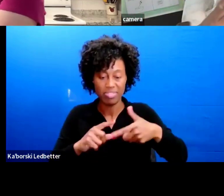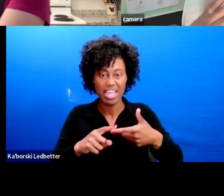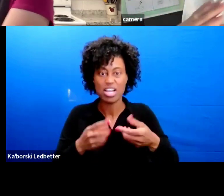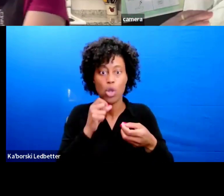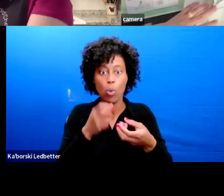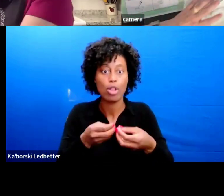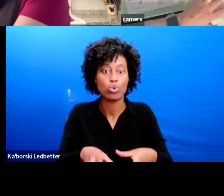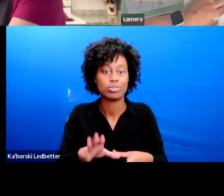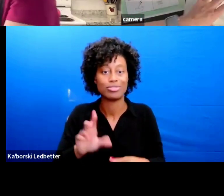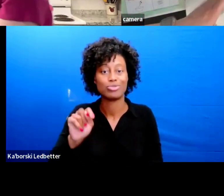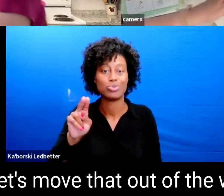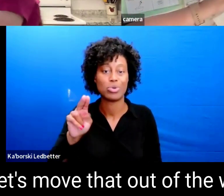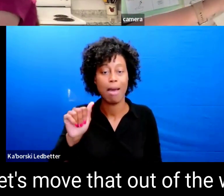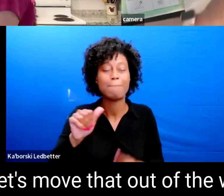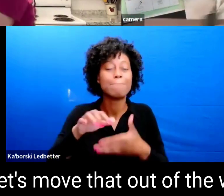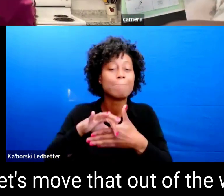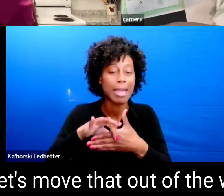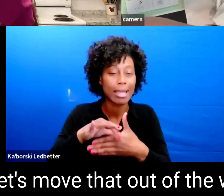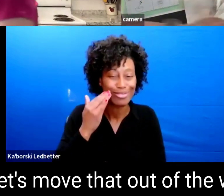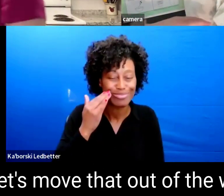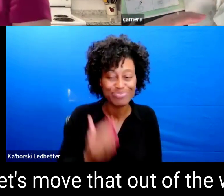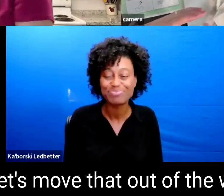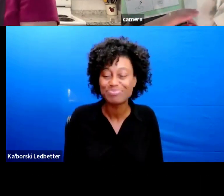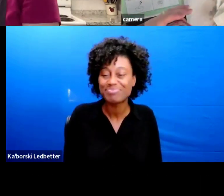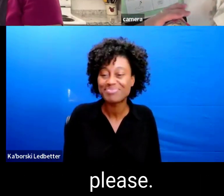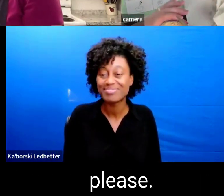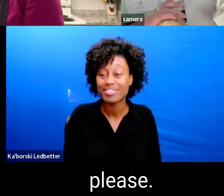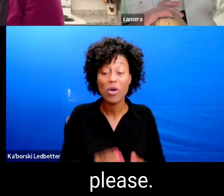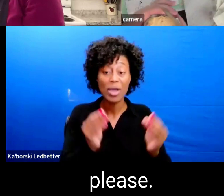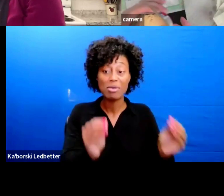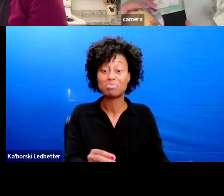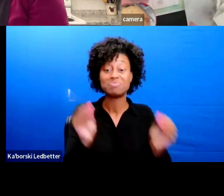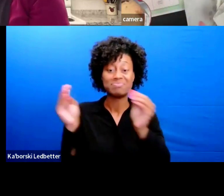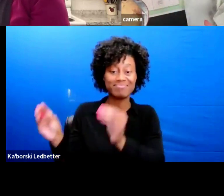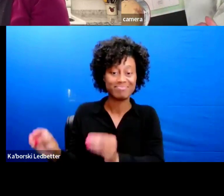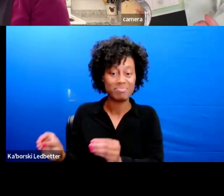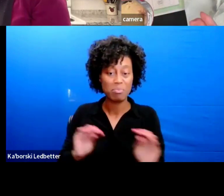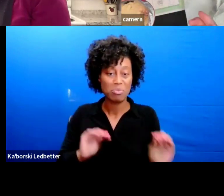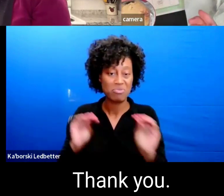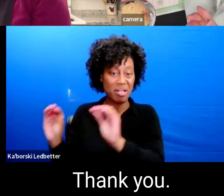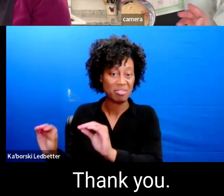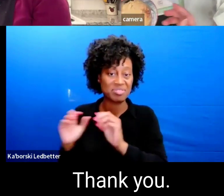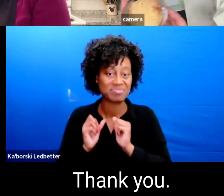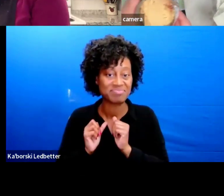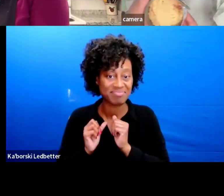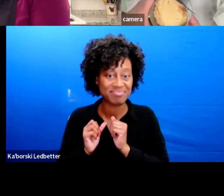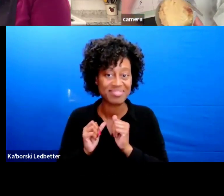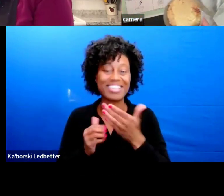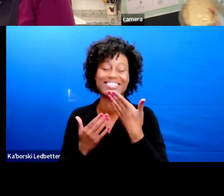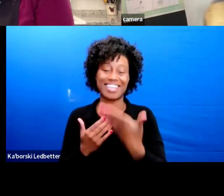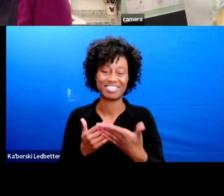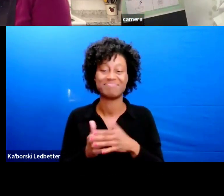Great. Let's move that out of the way, please. Thank you.